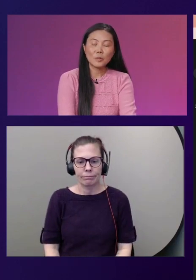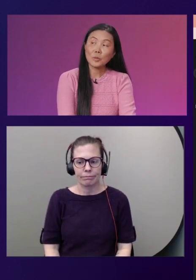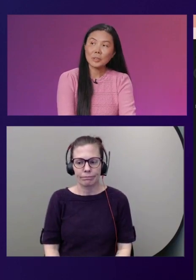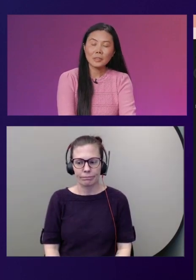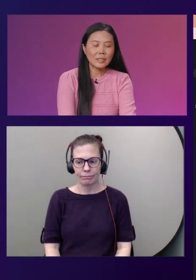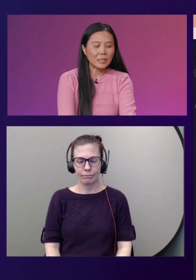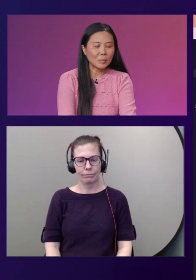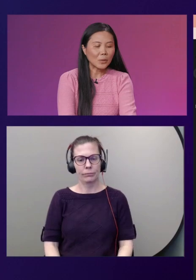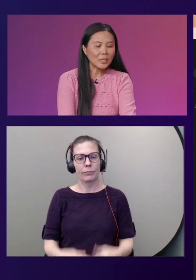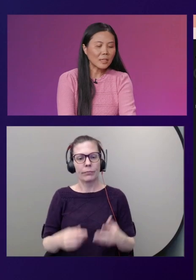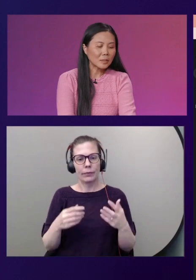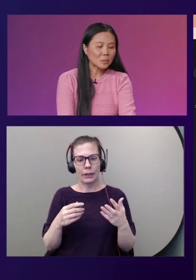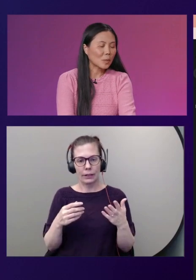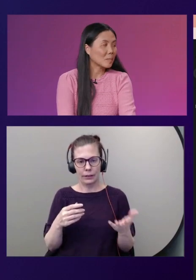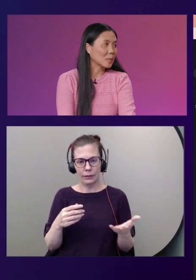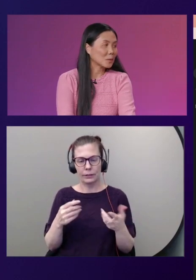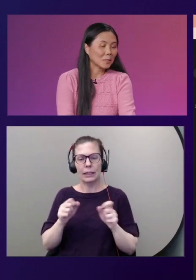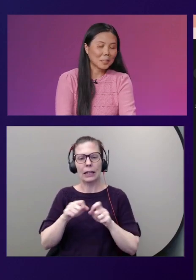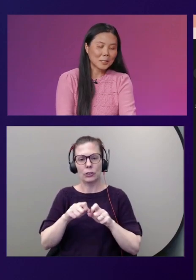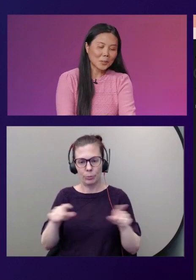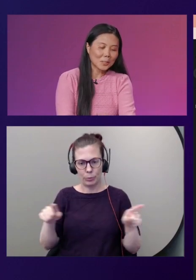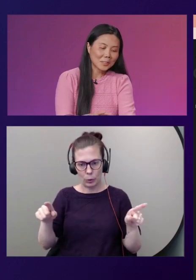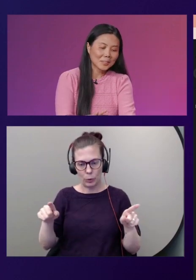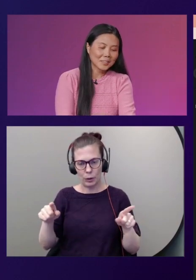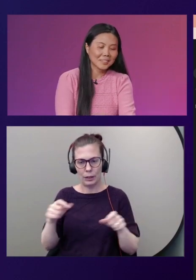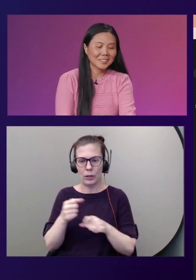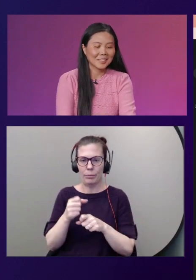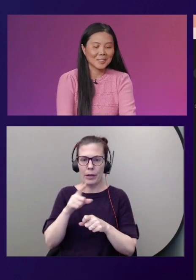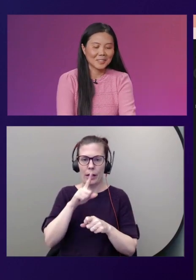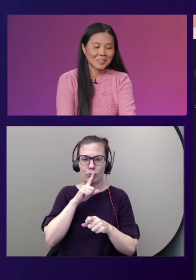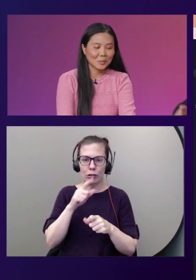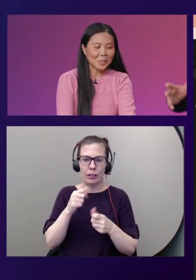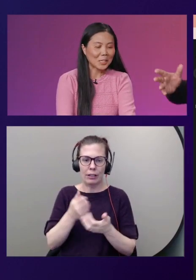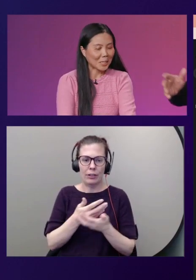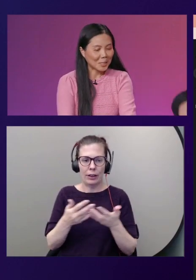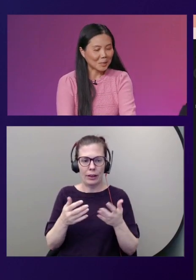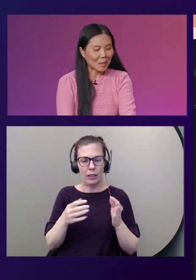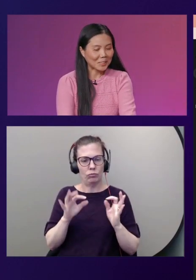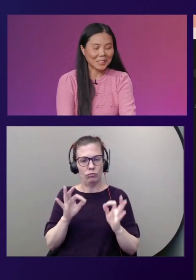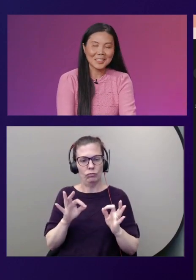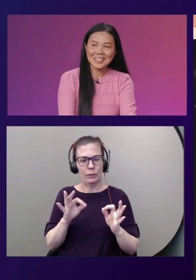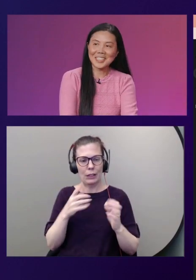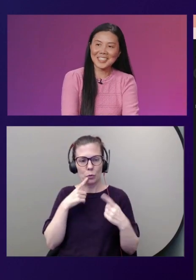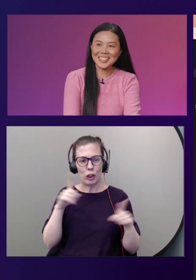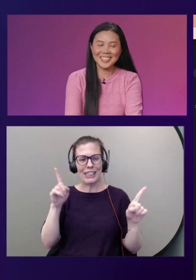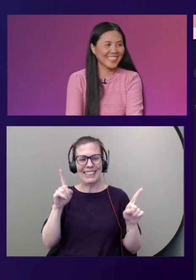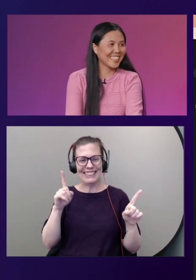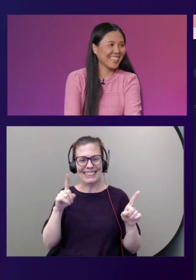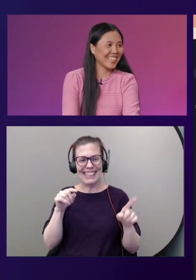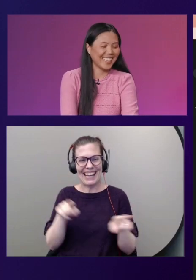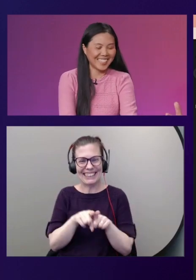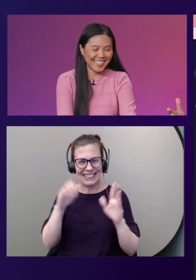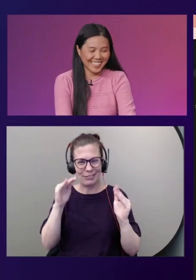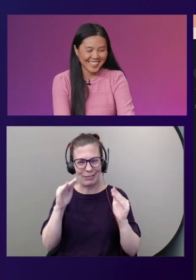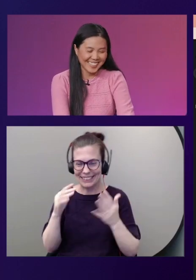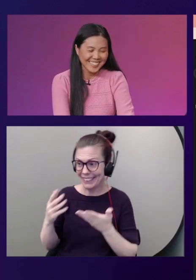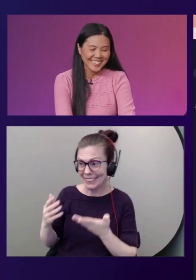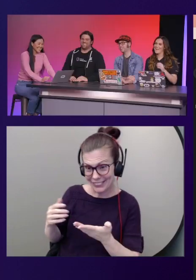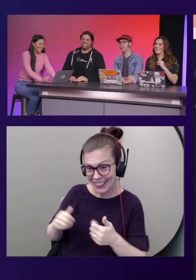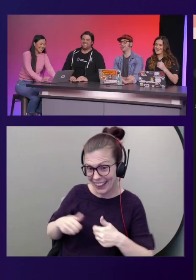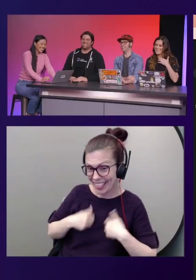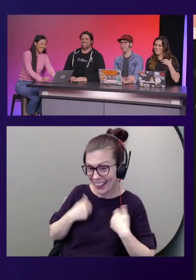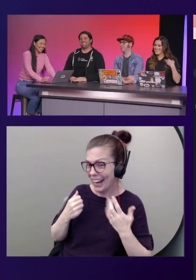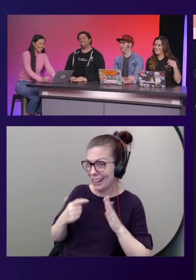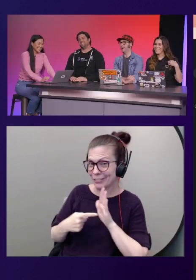So before we deployed it, just want to make sure that things are working as expected. It is live coding. It is live coding.